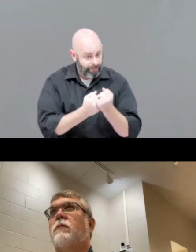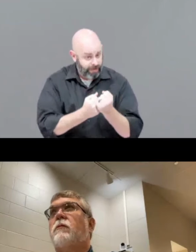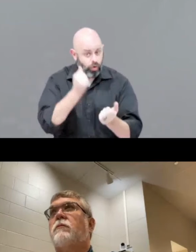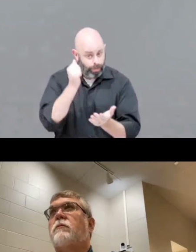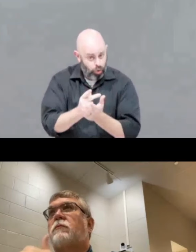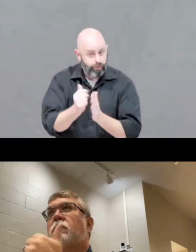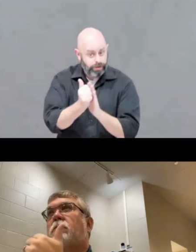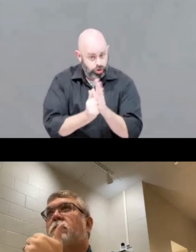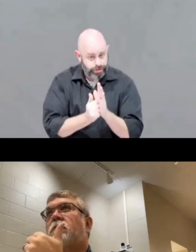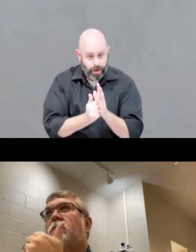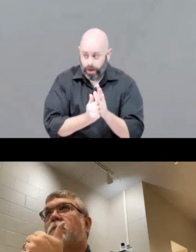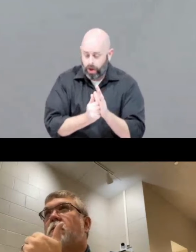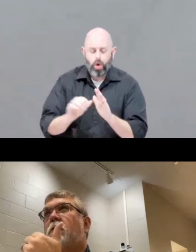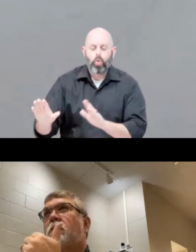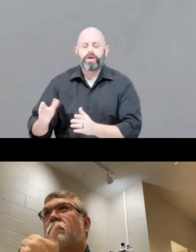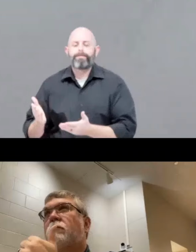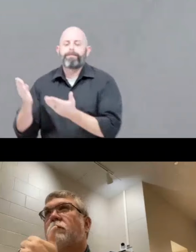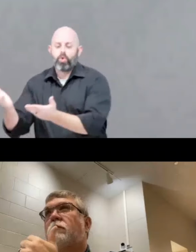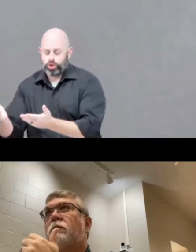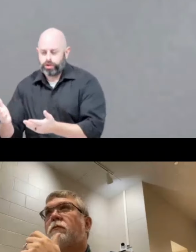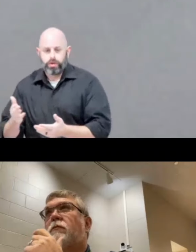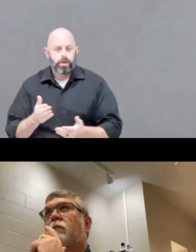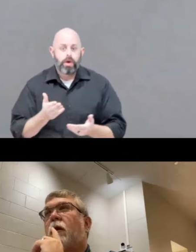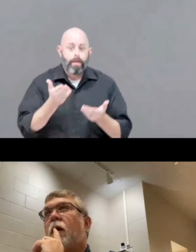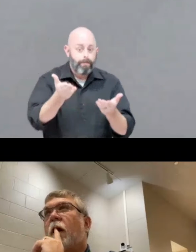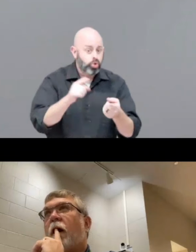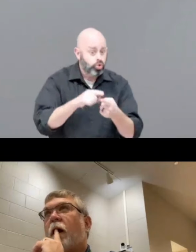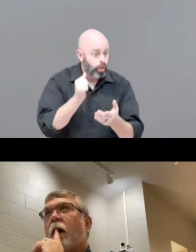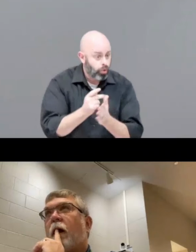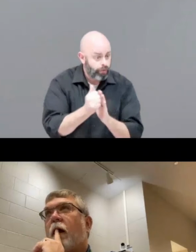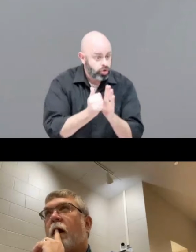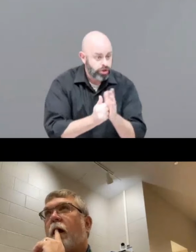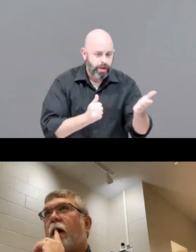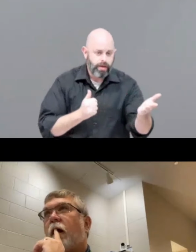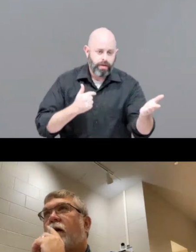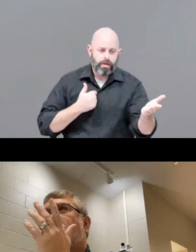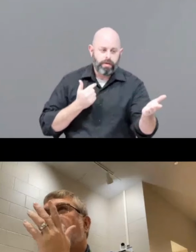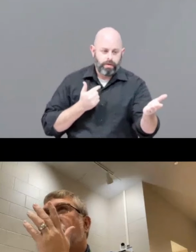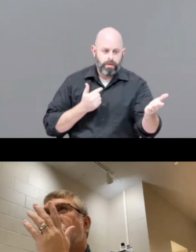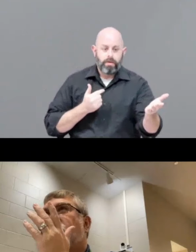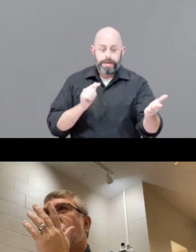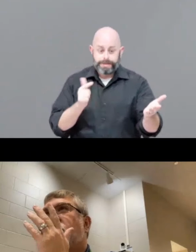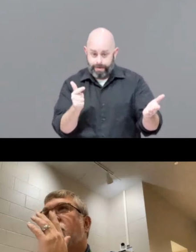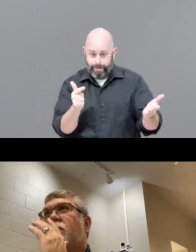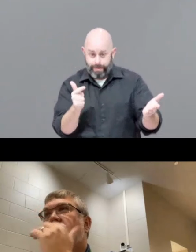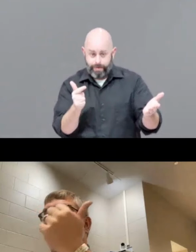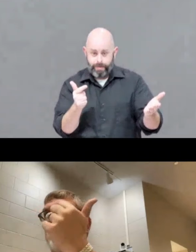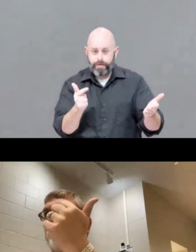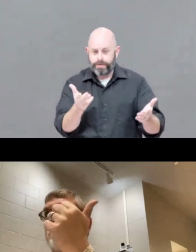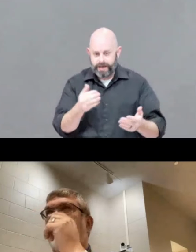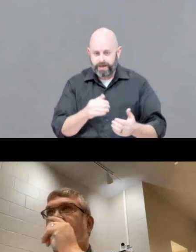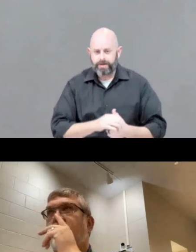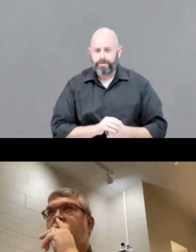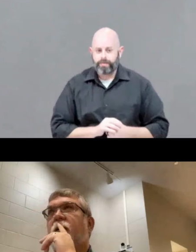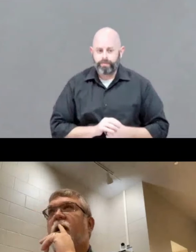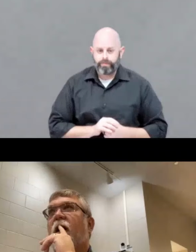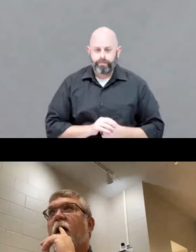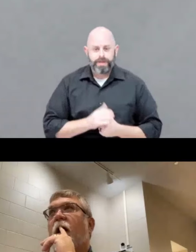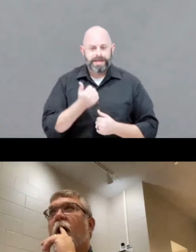approval of agenda? Oh, you need a motion to approve the agenda first. So moved in second.